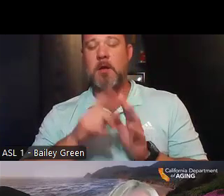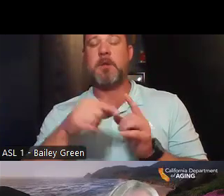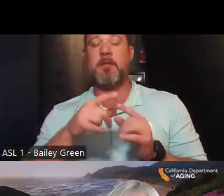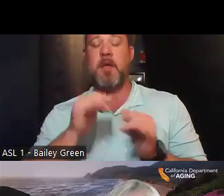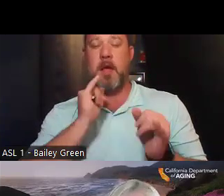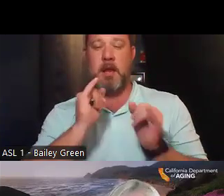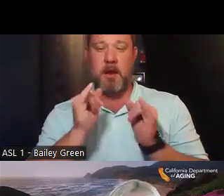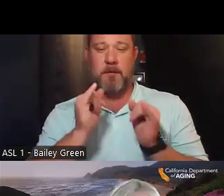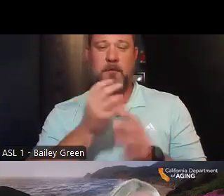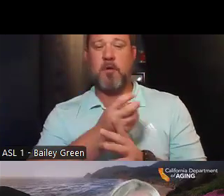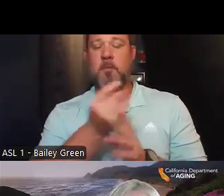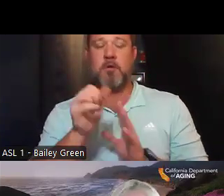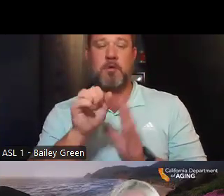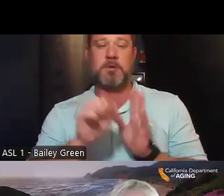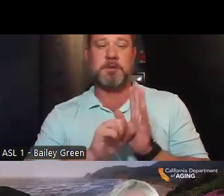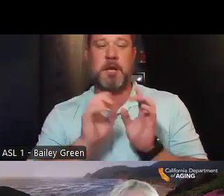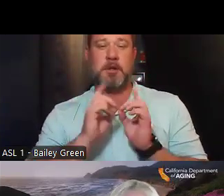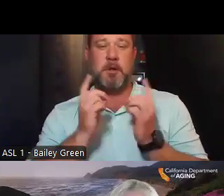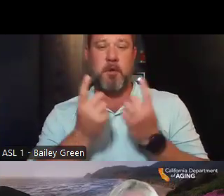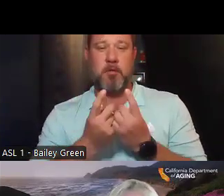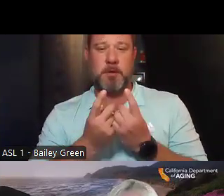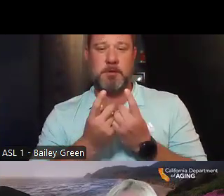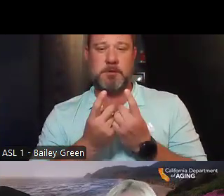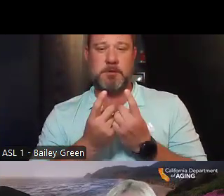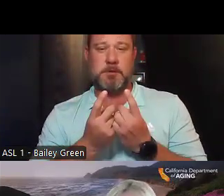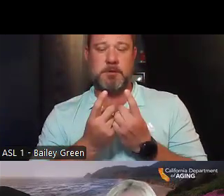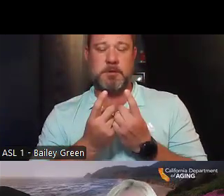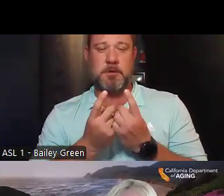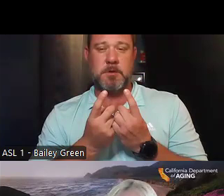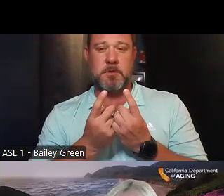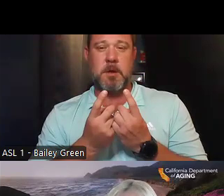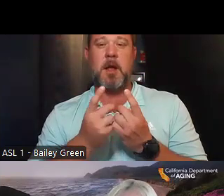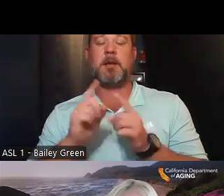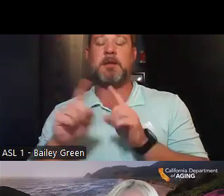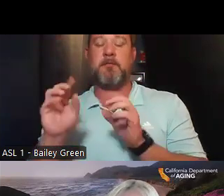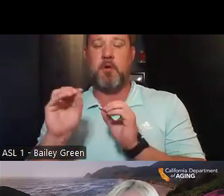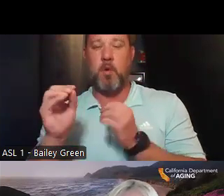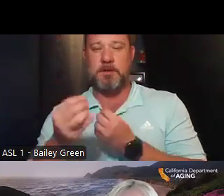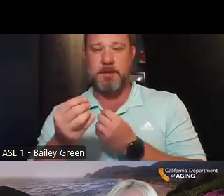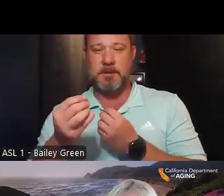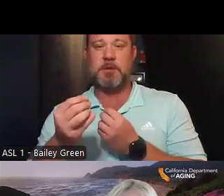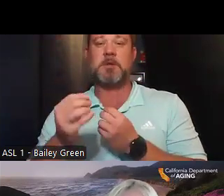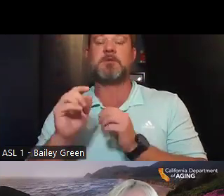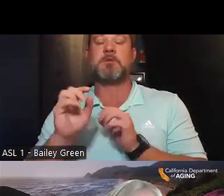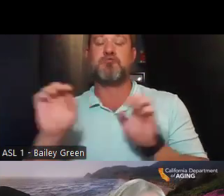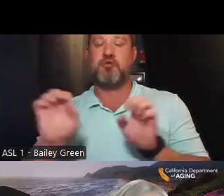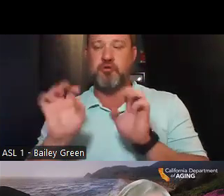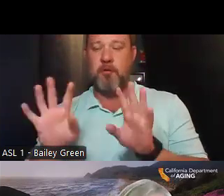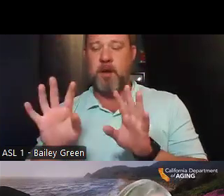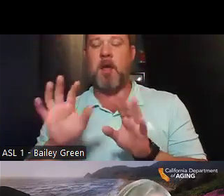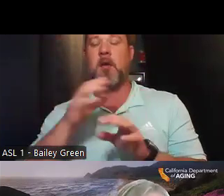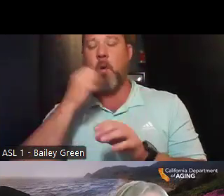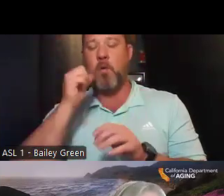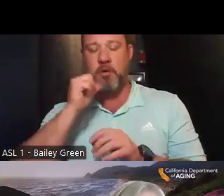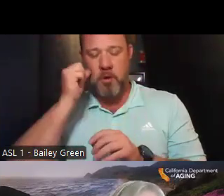with multiple state departments and with organizations serving older adults, people with disabilities, and